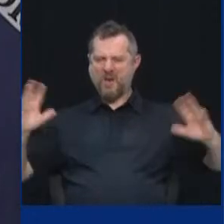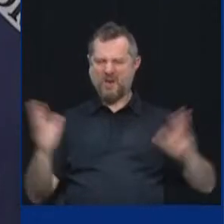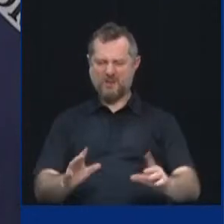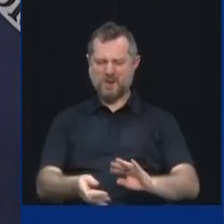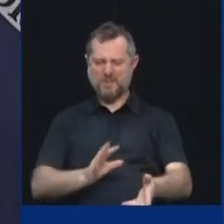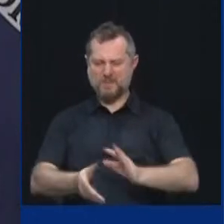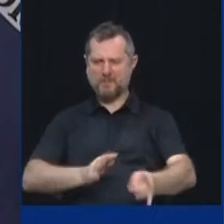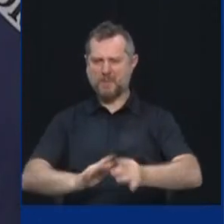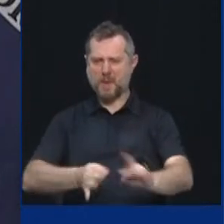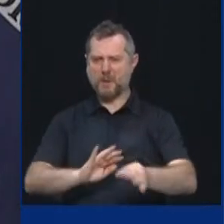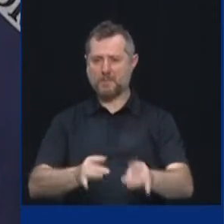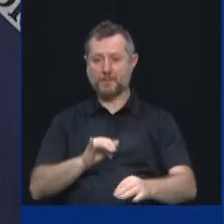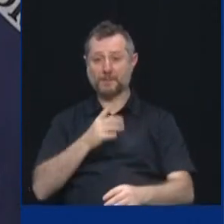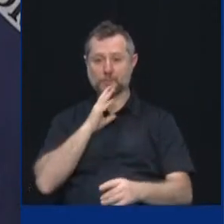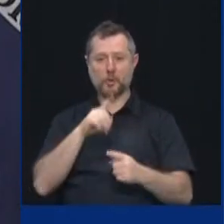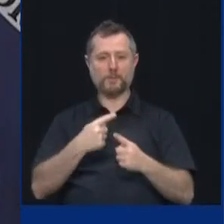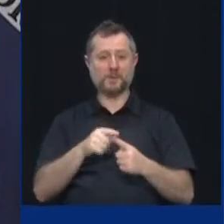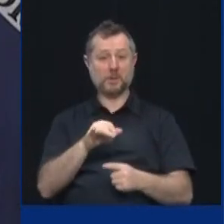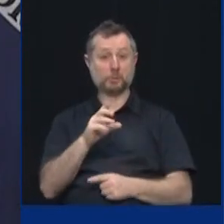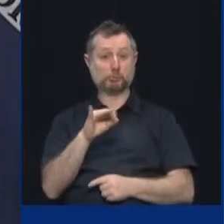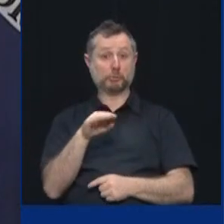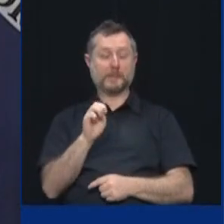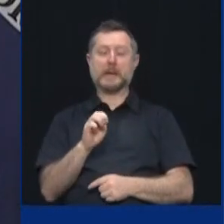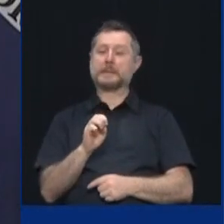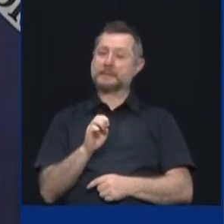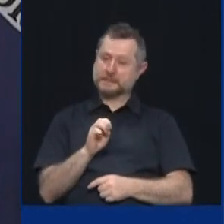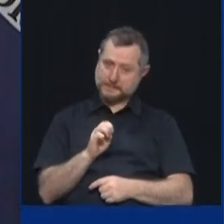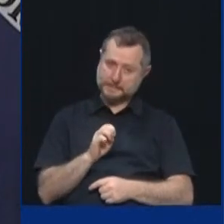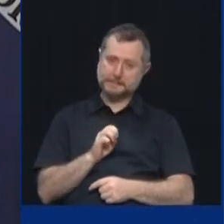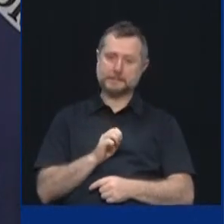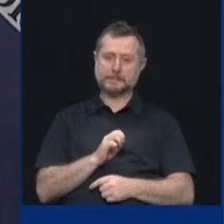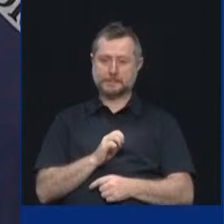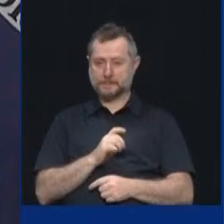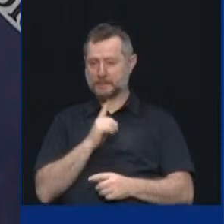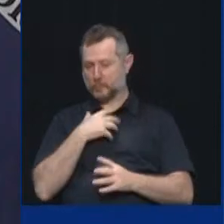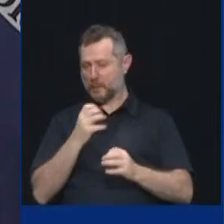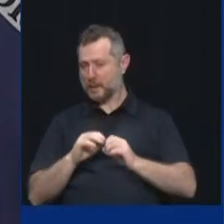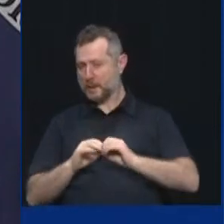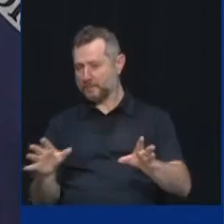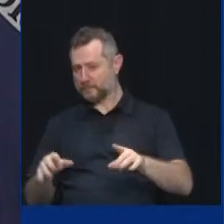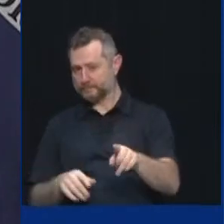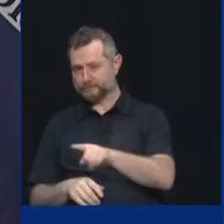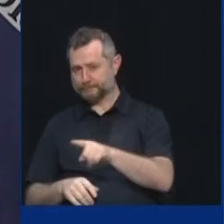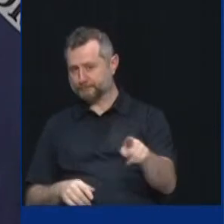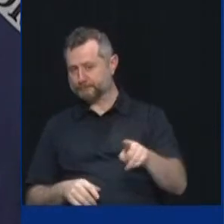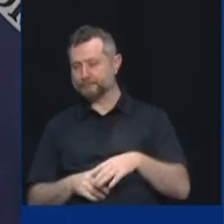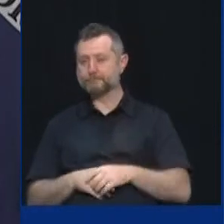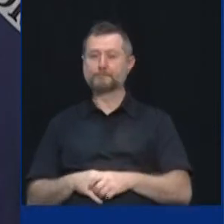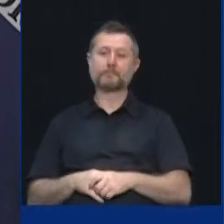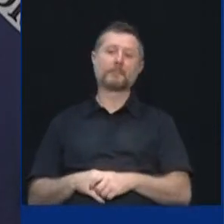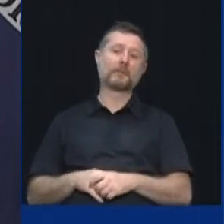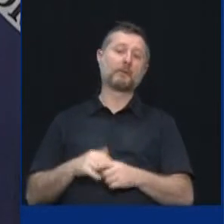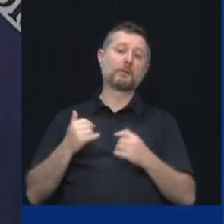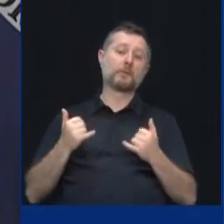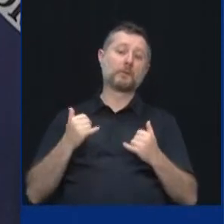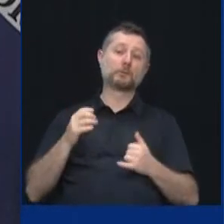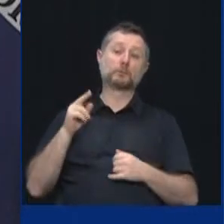On crime, and let me be clear, because people are now in the midst of selecting a